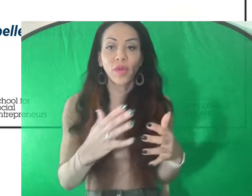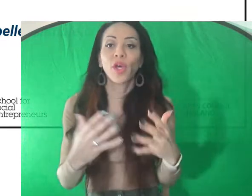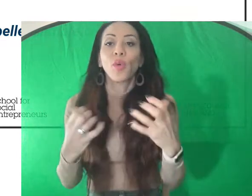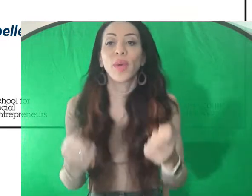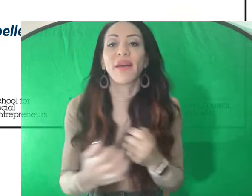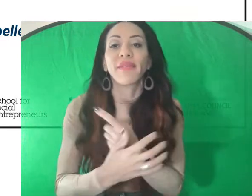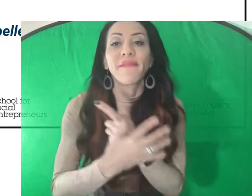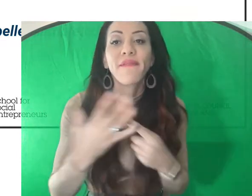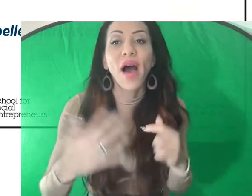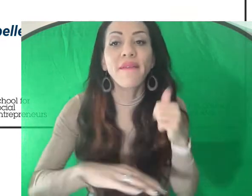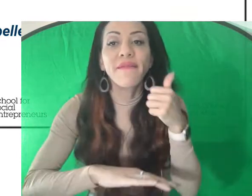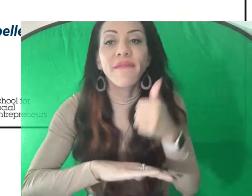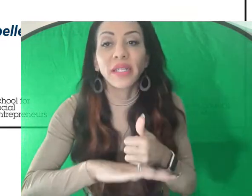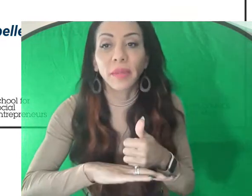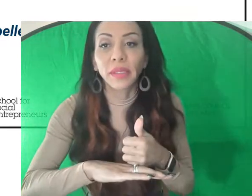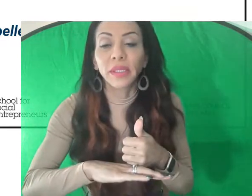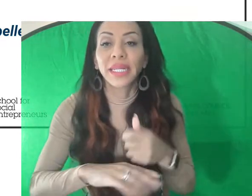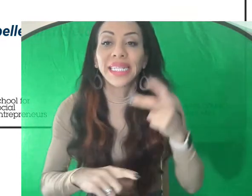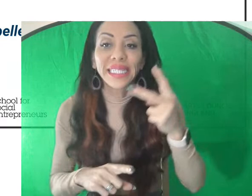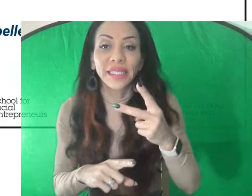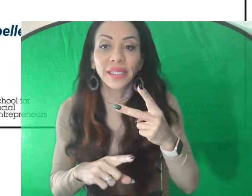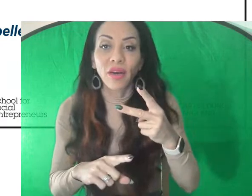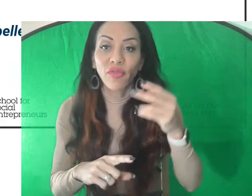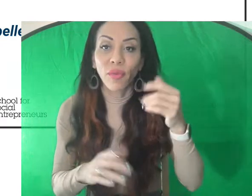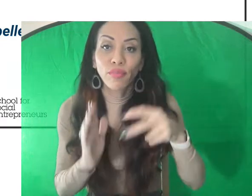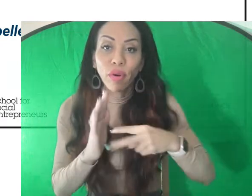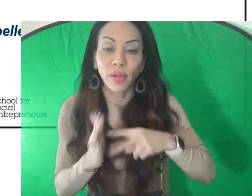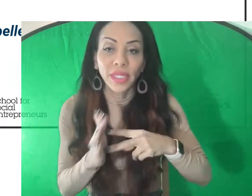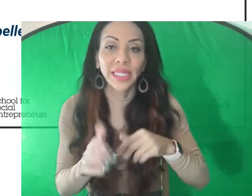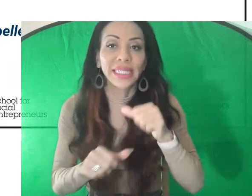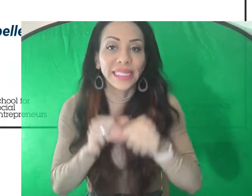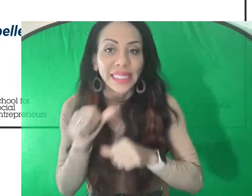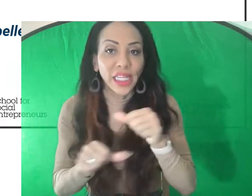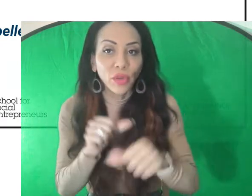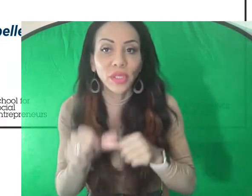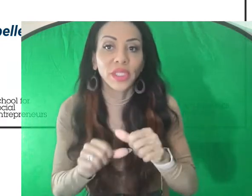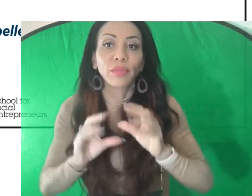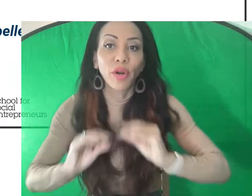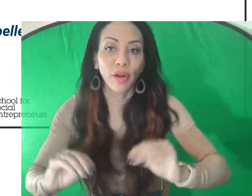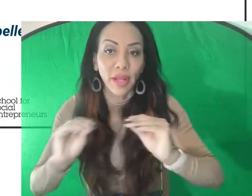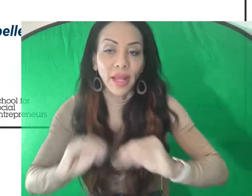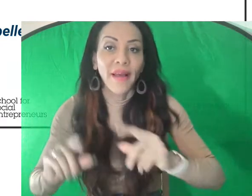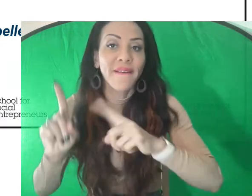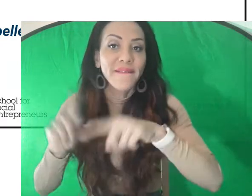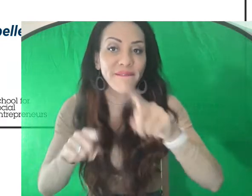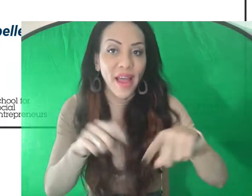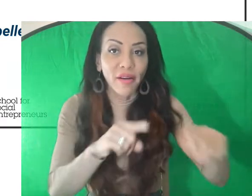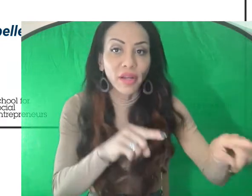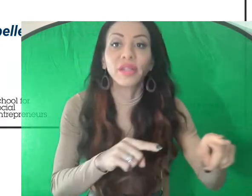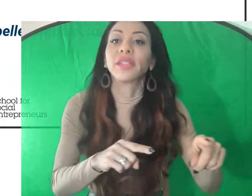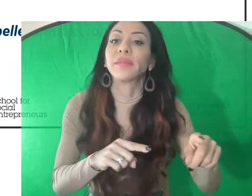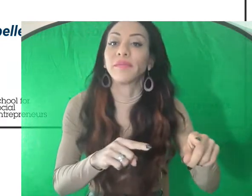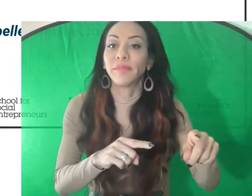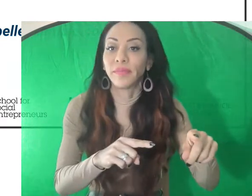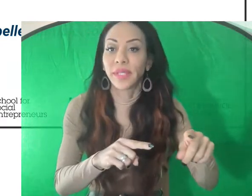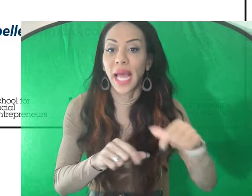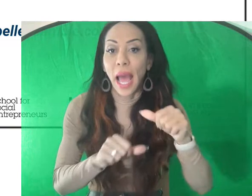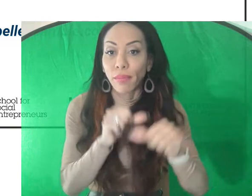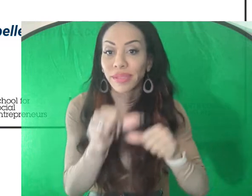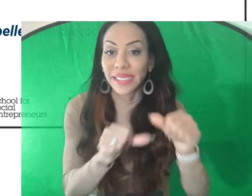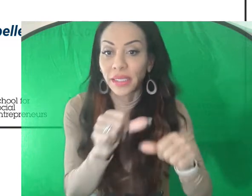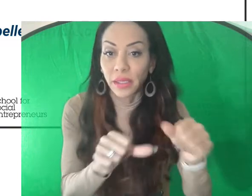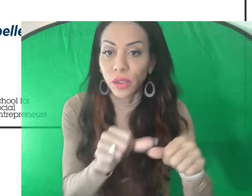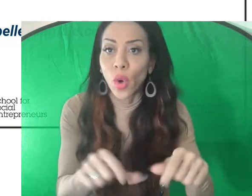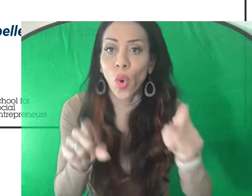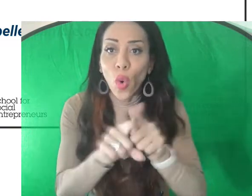so sequence, repetition, selection, variables, and procedures. So we can actually teach all of those, as well as computational thinking